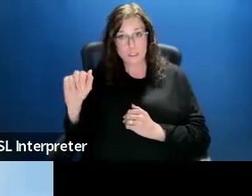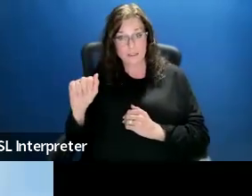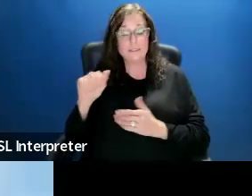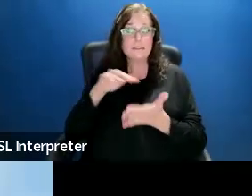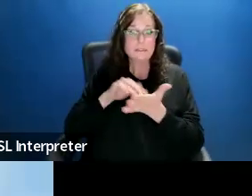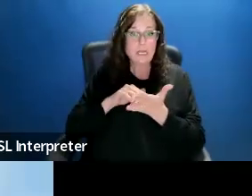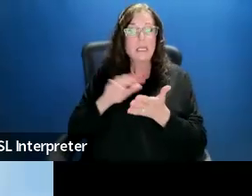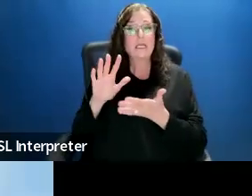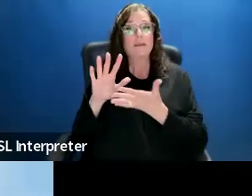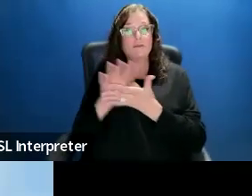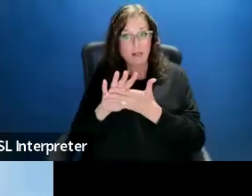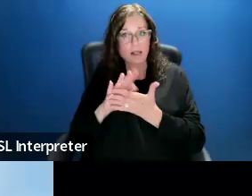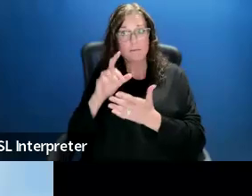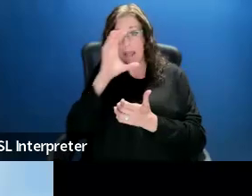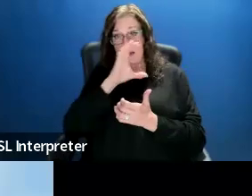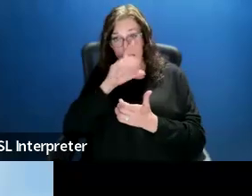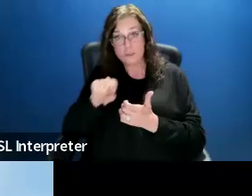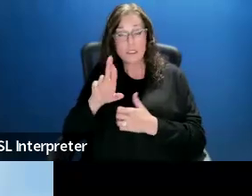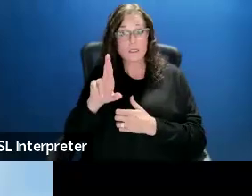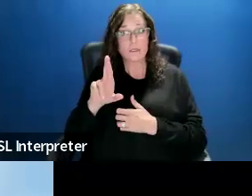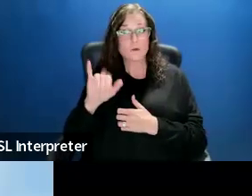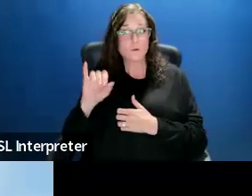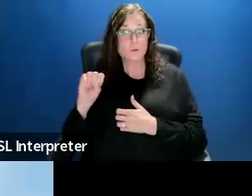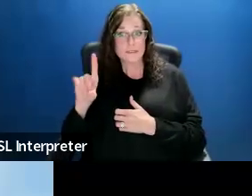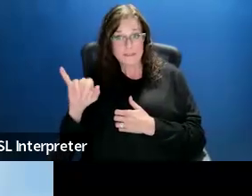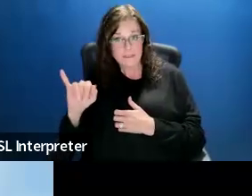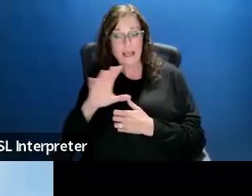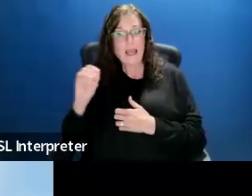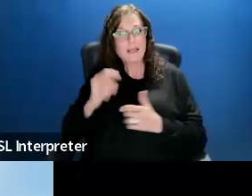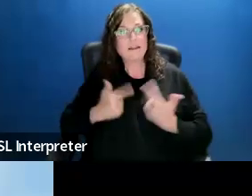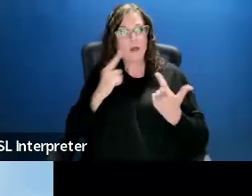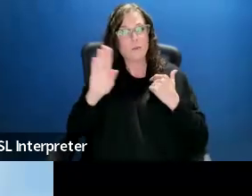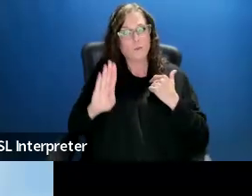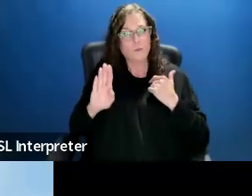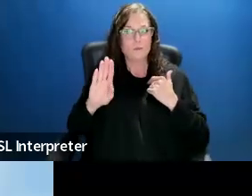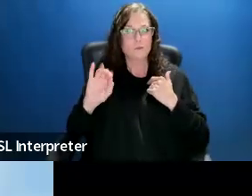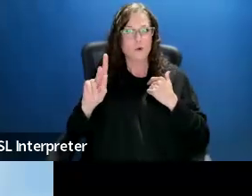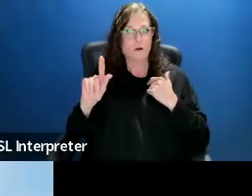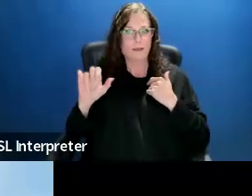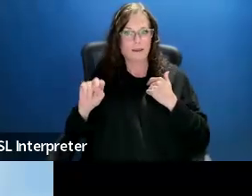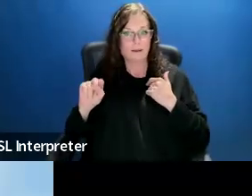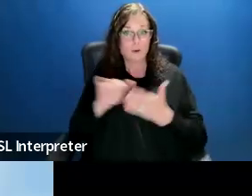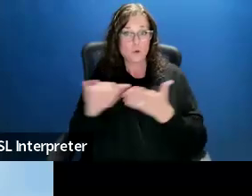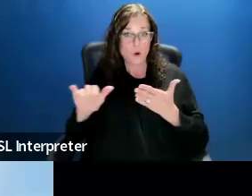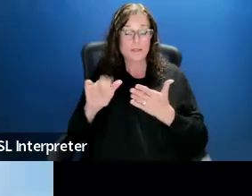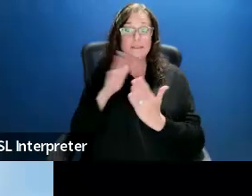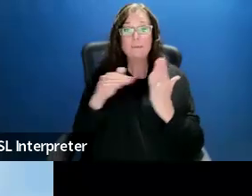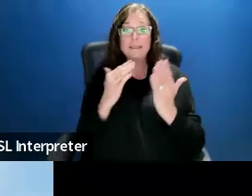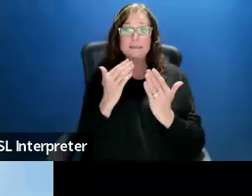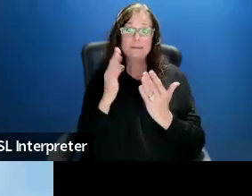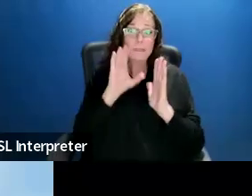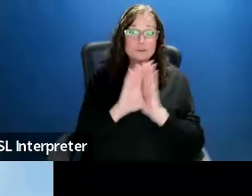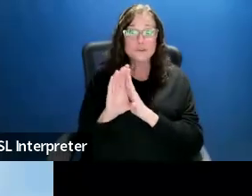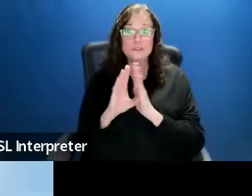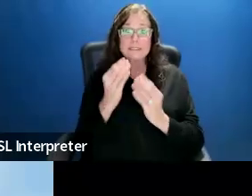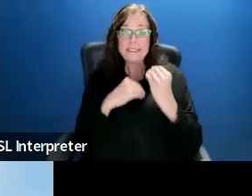Rhode Island School of Design, and now lives in Brooklyn, New York, where she paints pictures, eats sandwiches, and looks